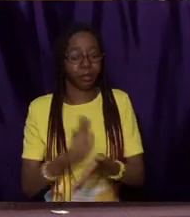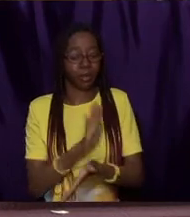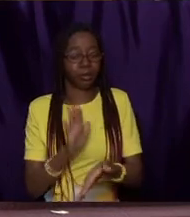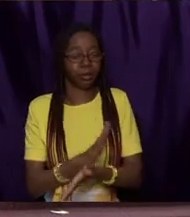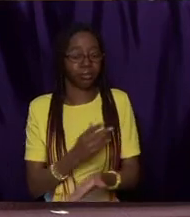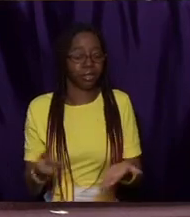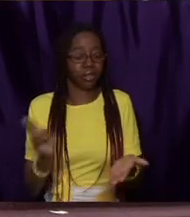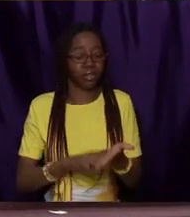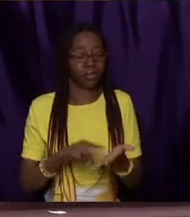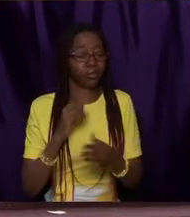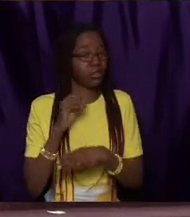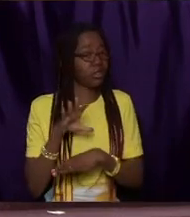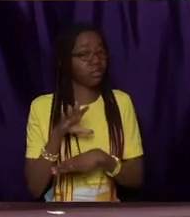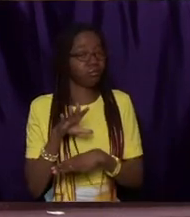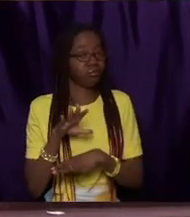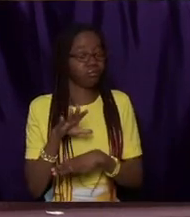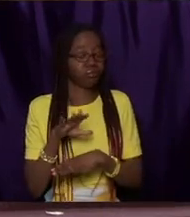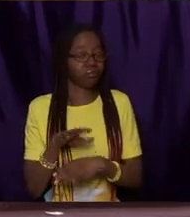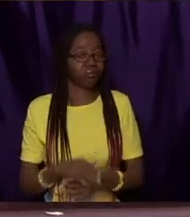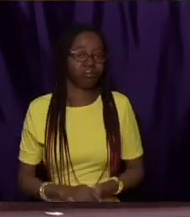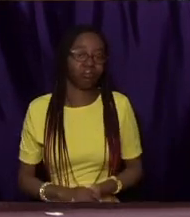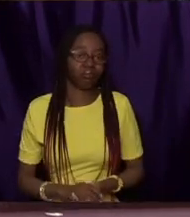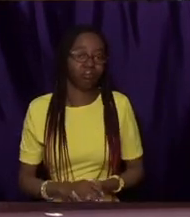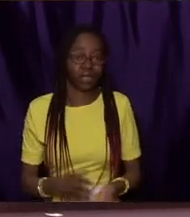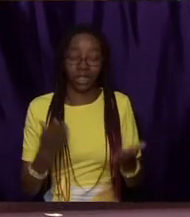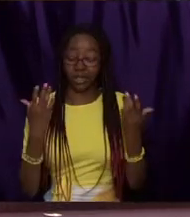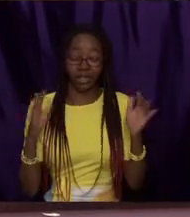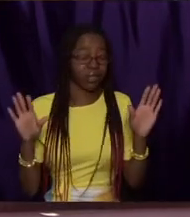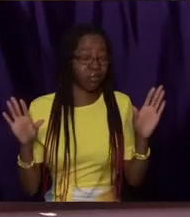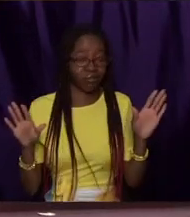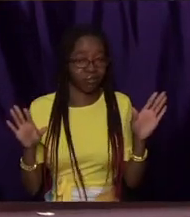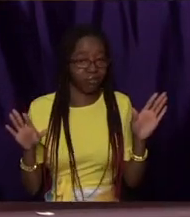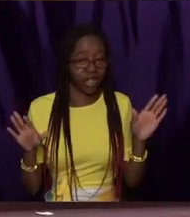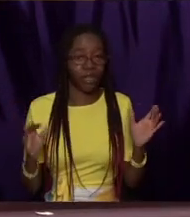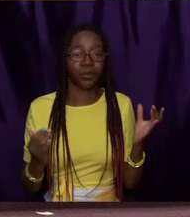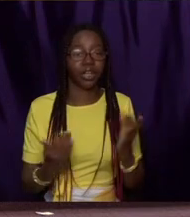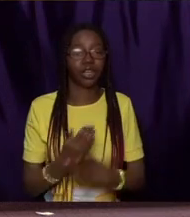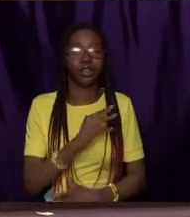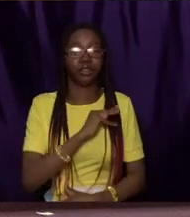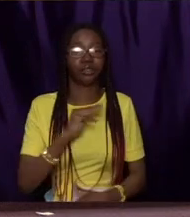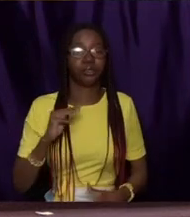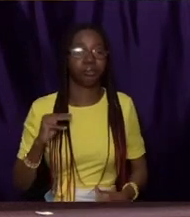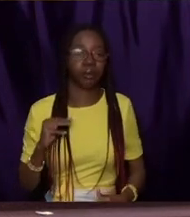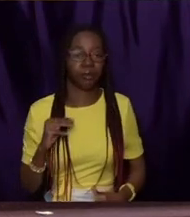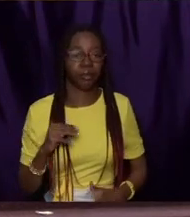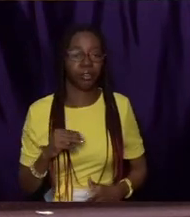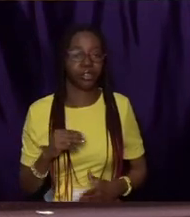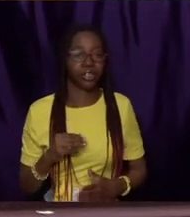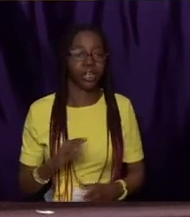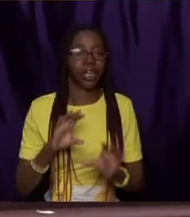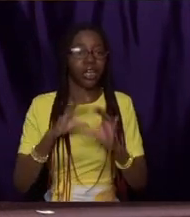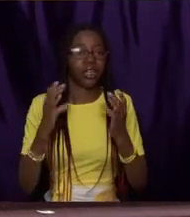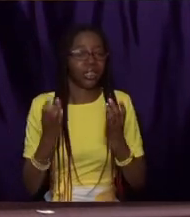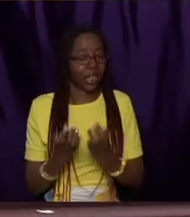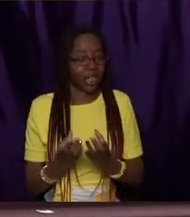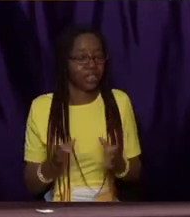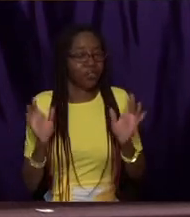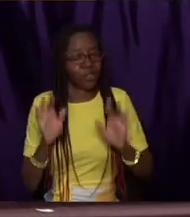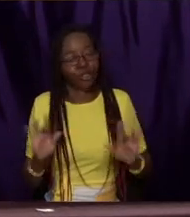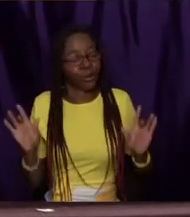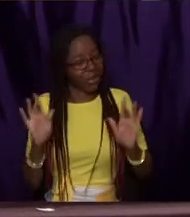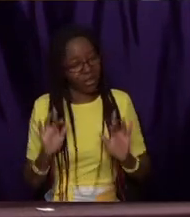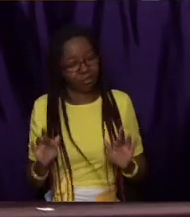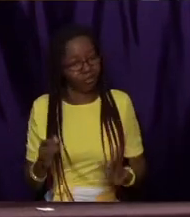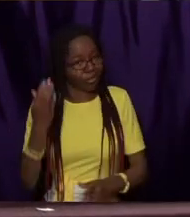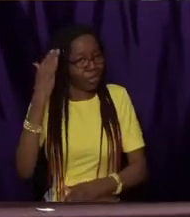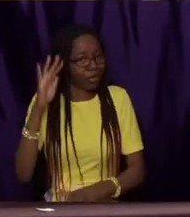up, push send, and you'll be a member. And you can get in our new members orientation class virtually. Come on. If